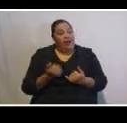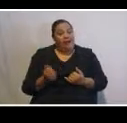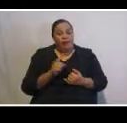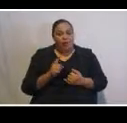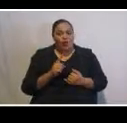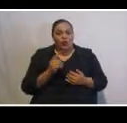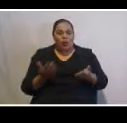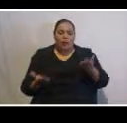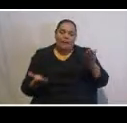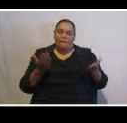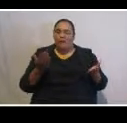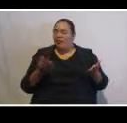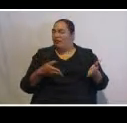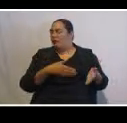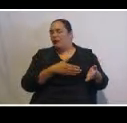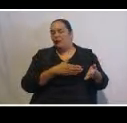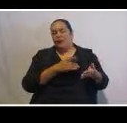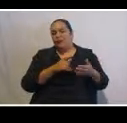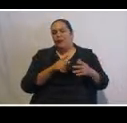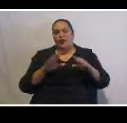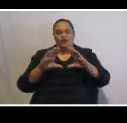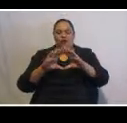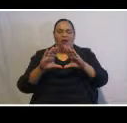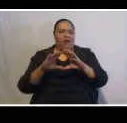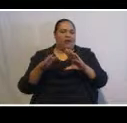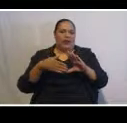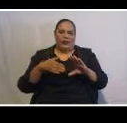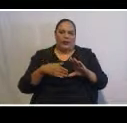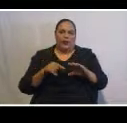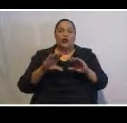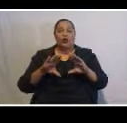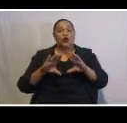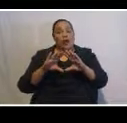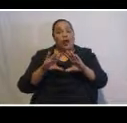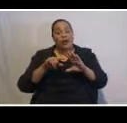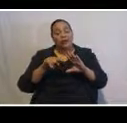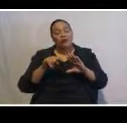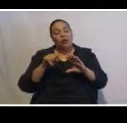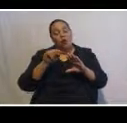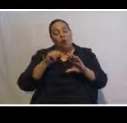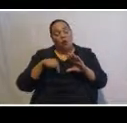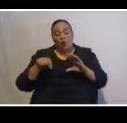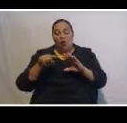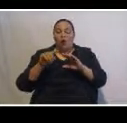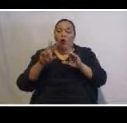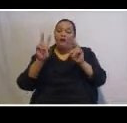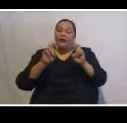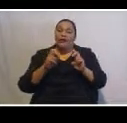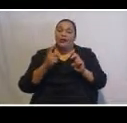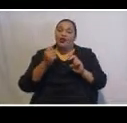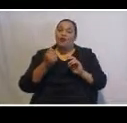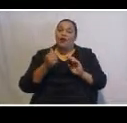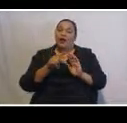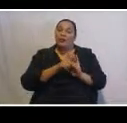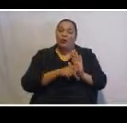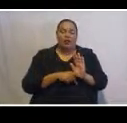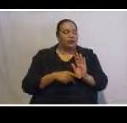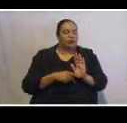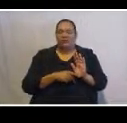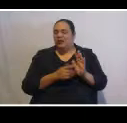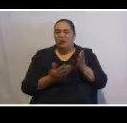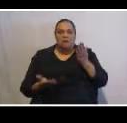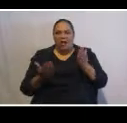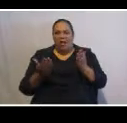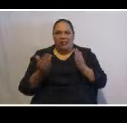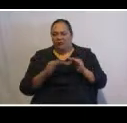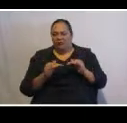the balance is not there in the triangle. The triangle of the cornerstones of the electricity pricing policy is not balanced,